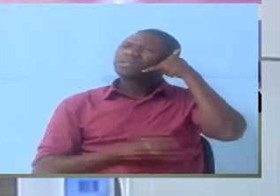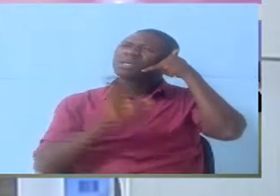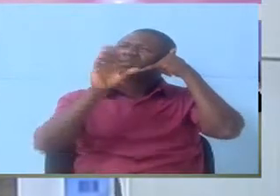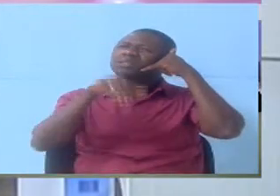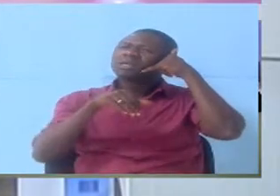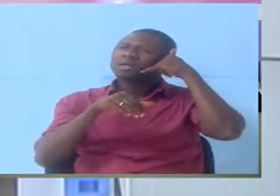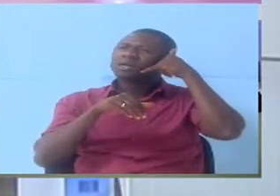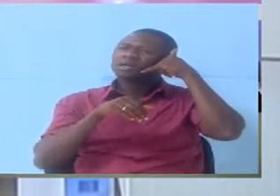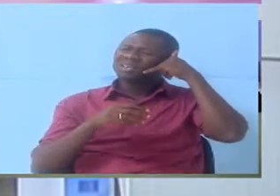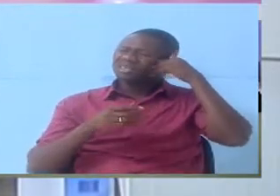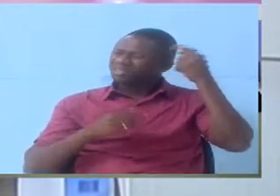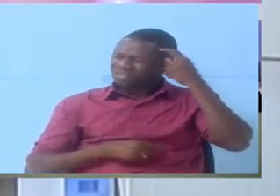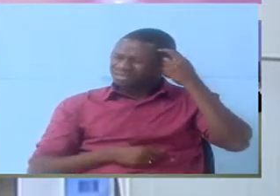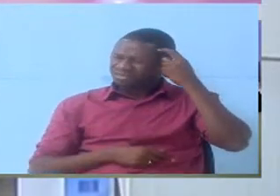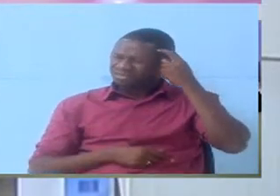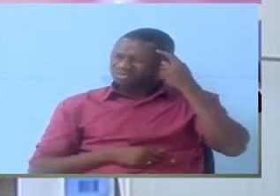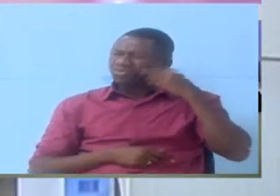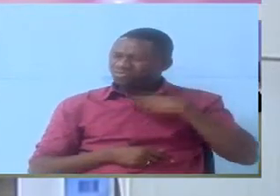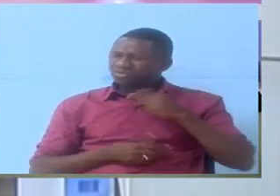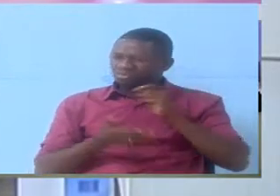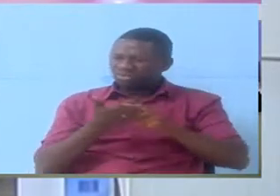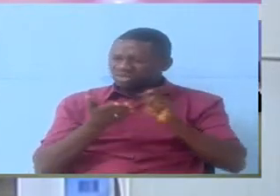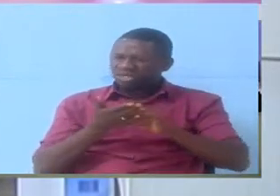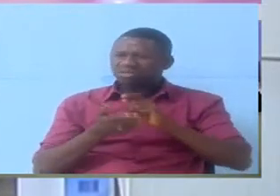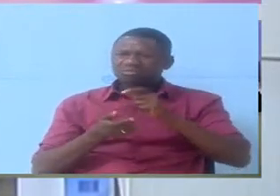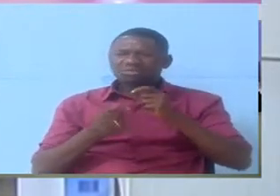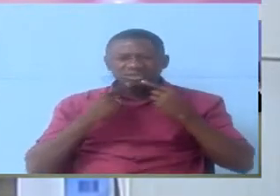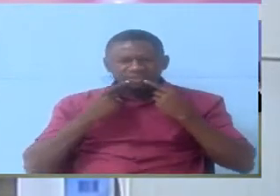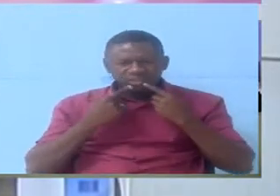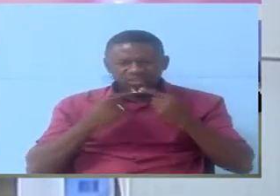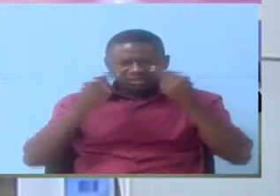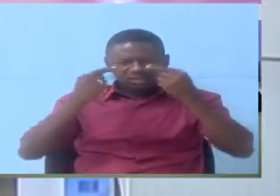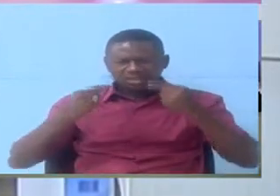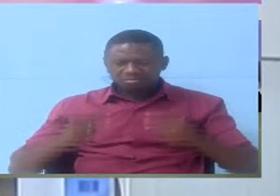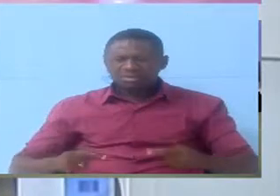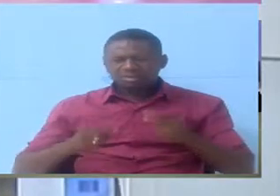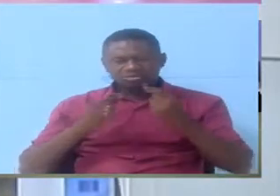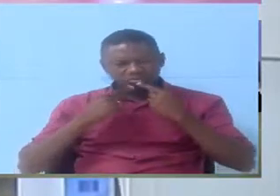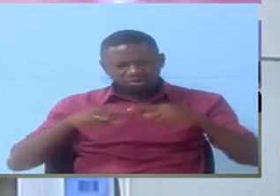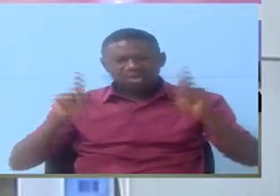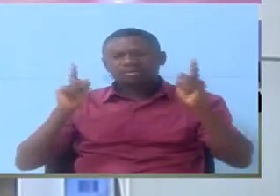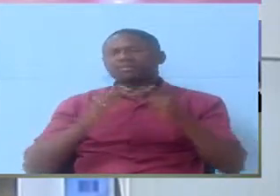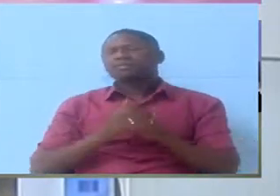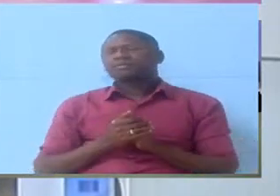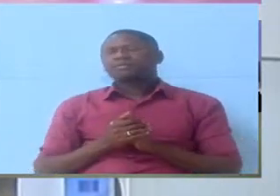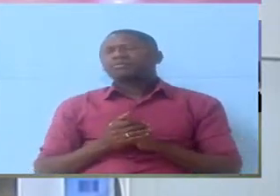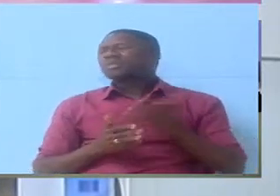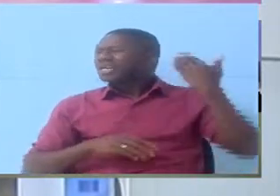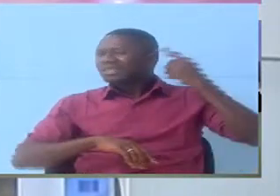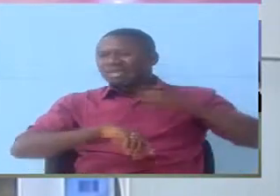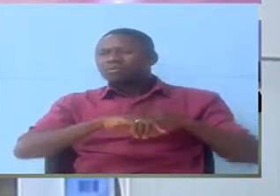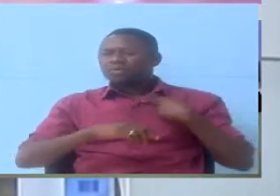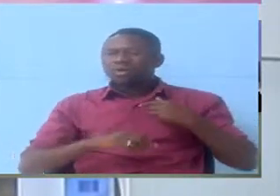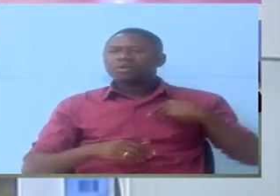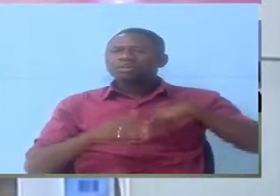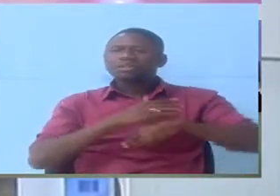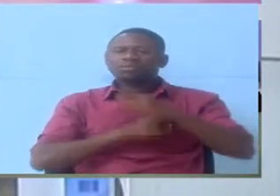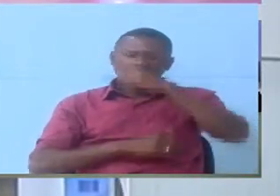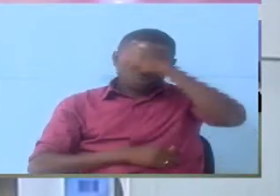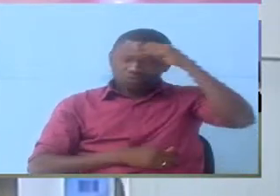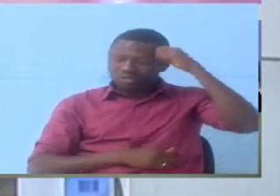press statement. Because when I was in the administration, I used